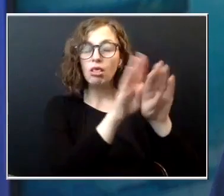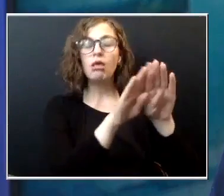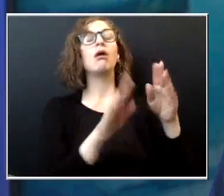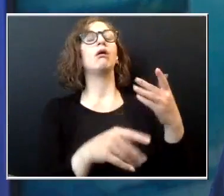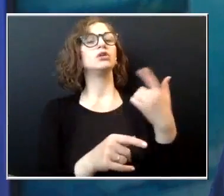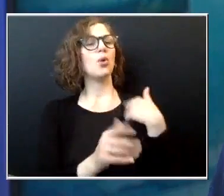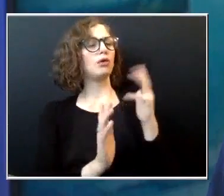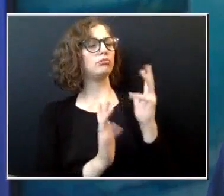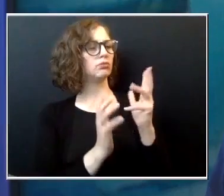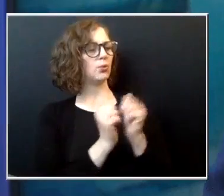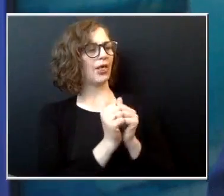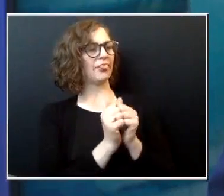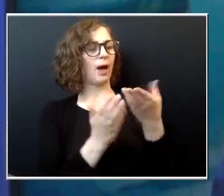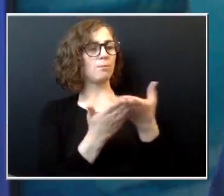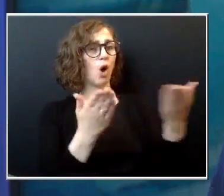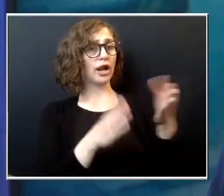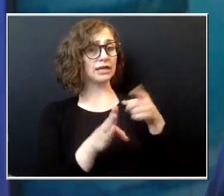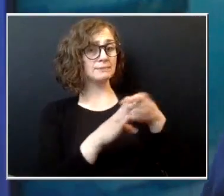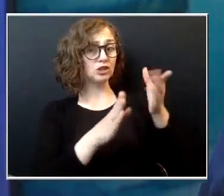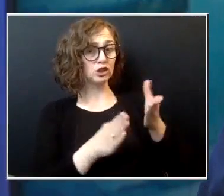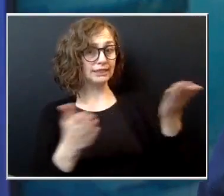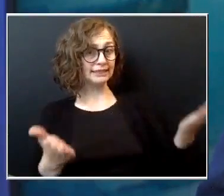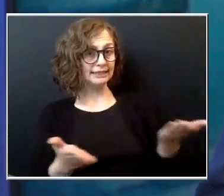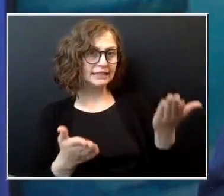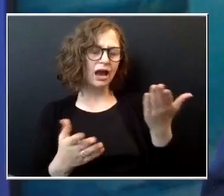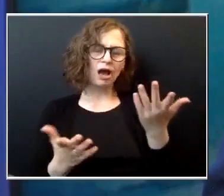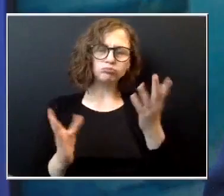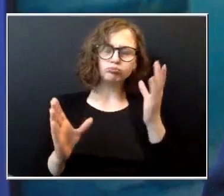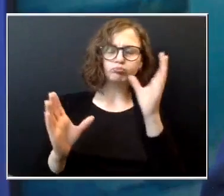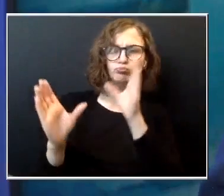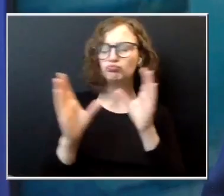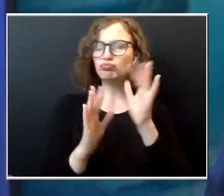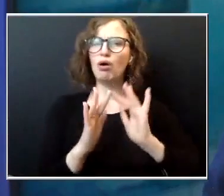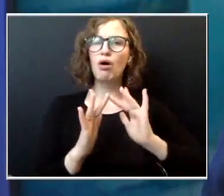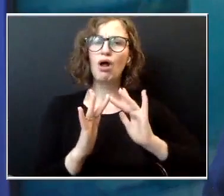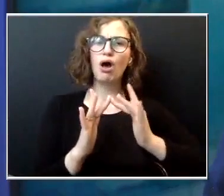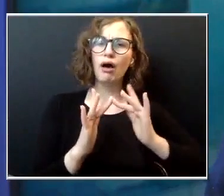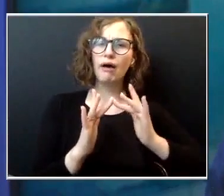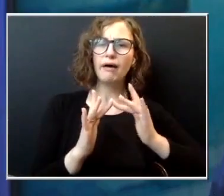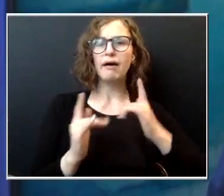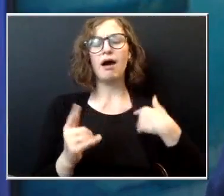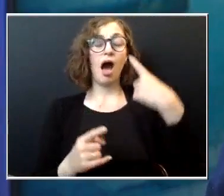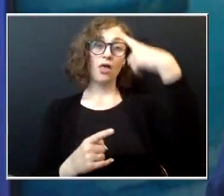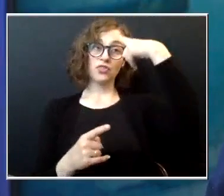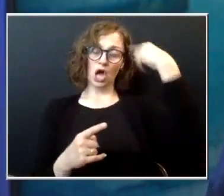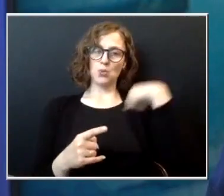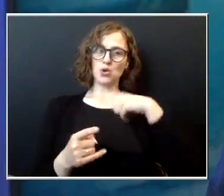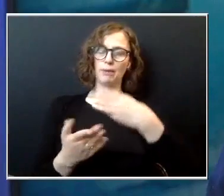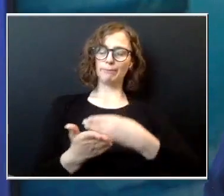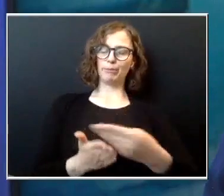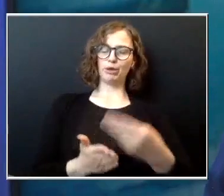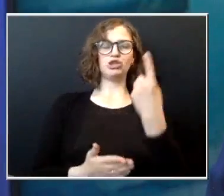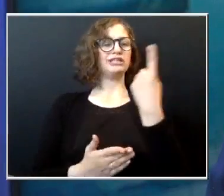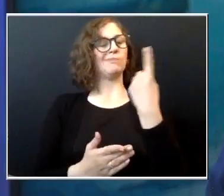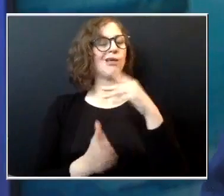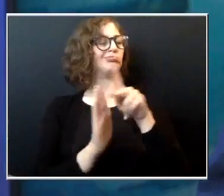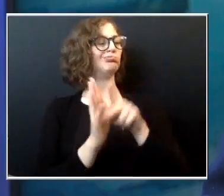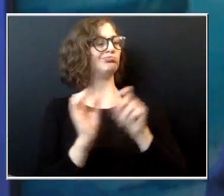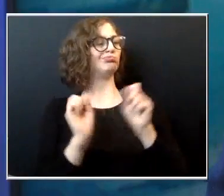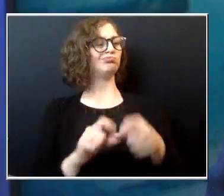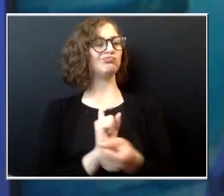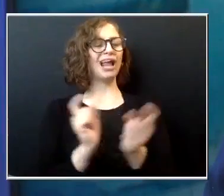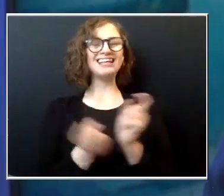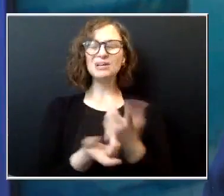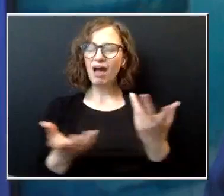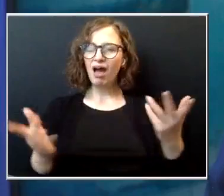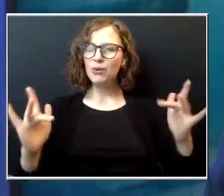other products were out there because I thought we were just purchasing something so we can change our policy. But there wasn't anything. And so I